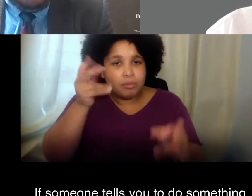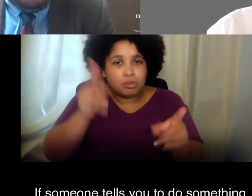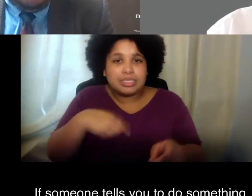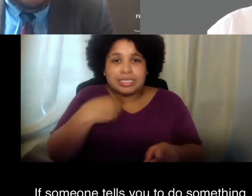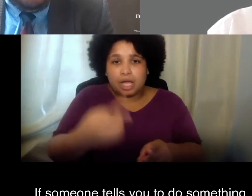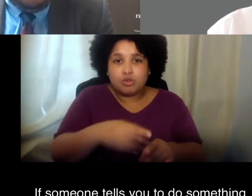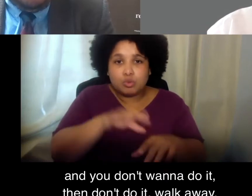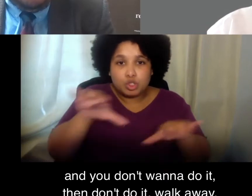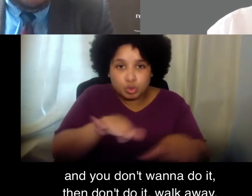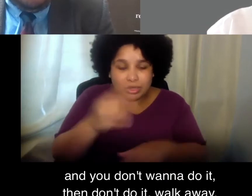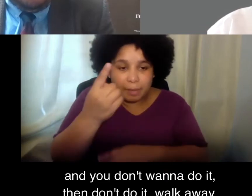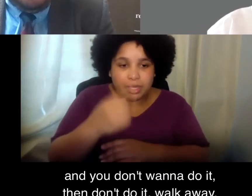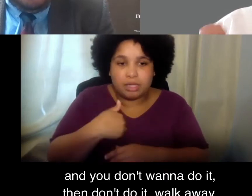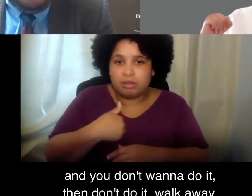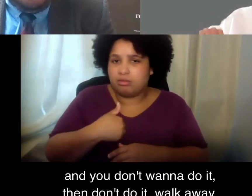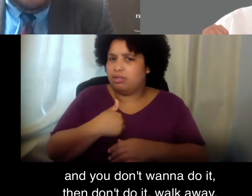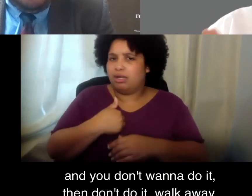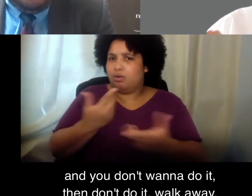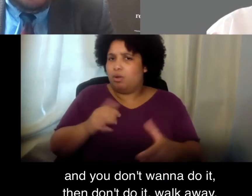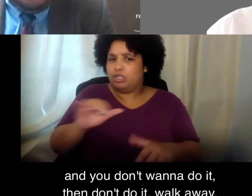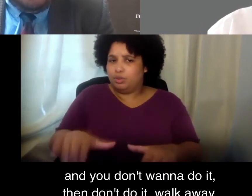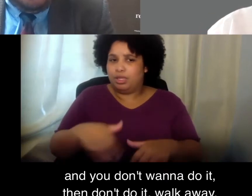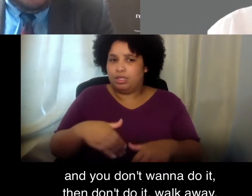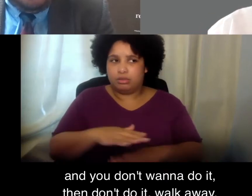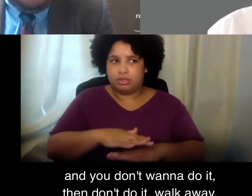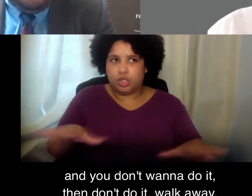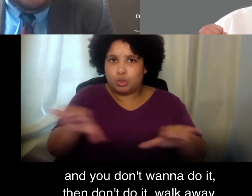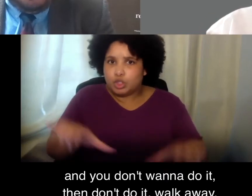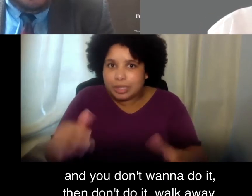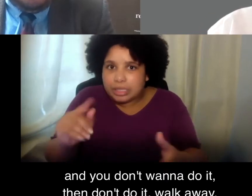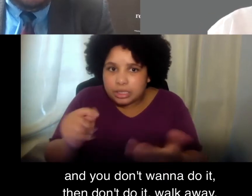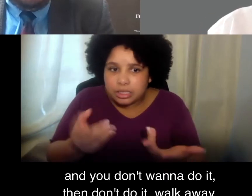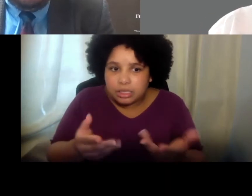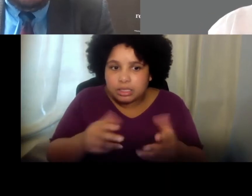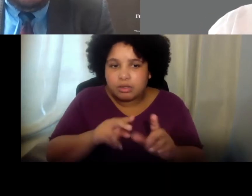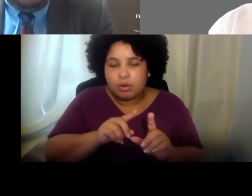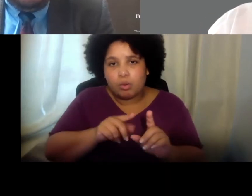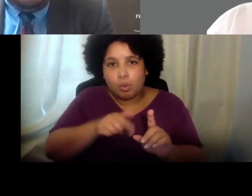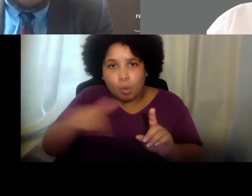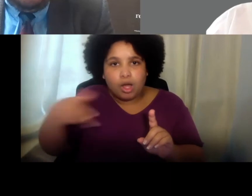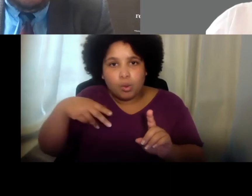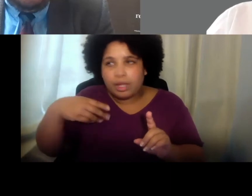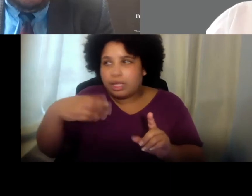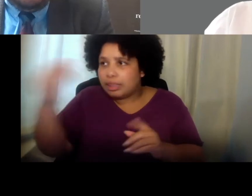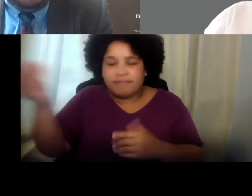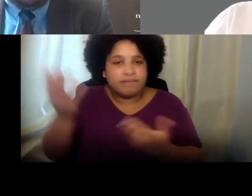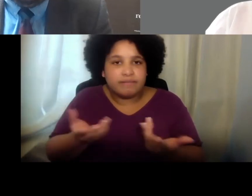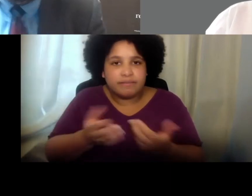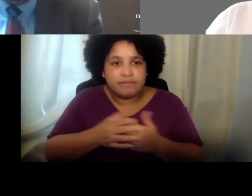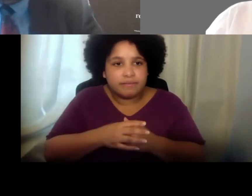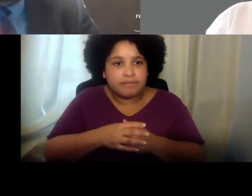to do something and you don't want to do it, then don't do it. Walk away.